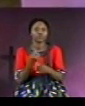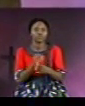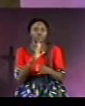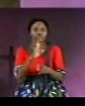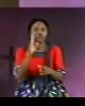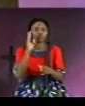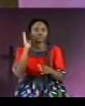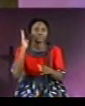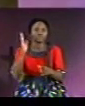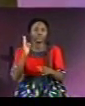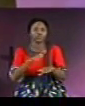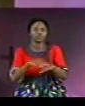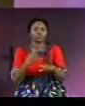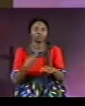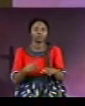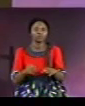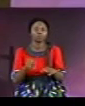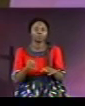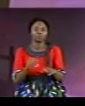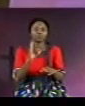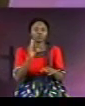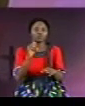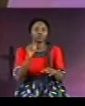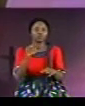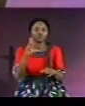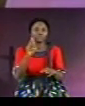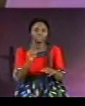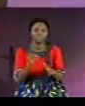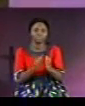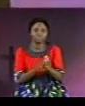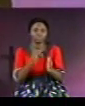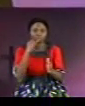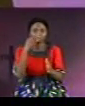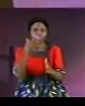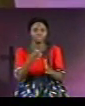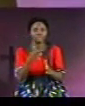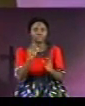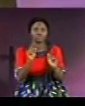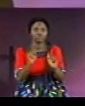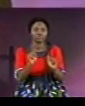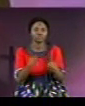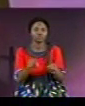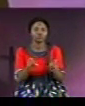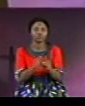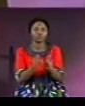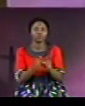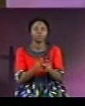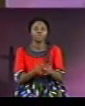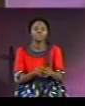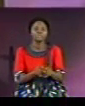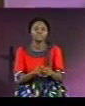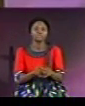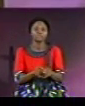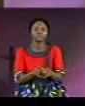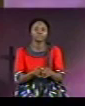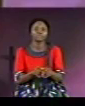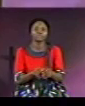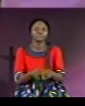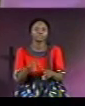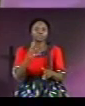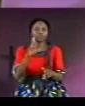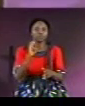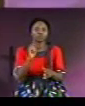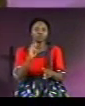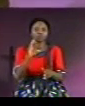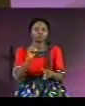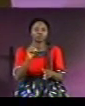You can also record any video of your testimony and share with us